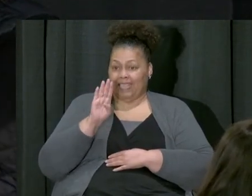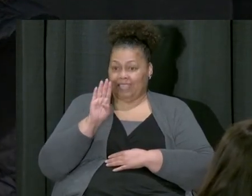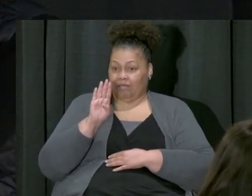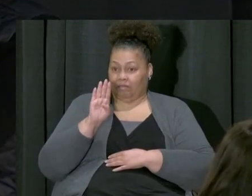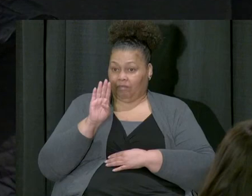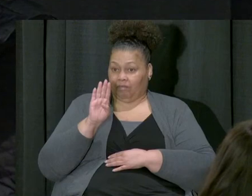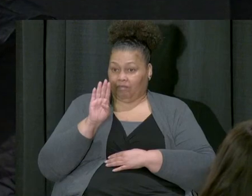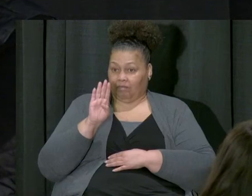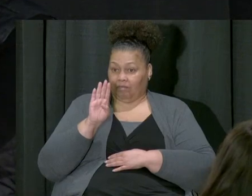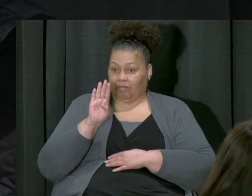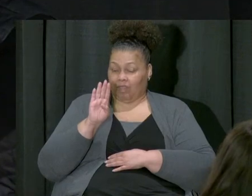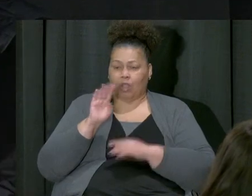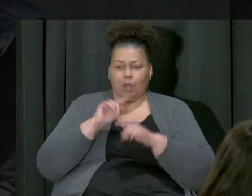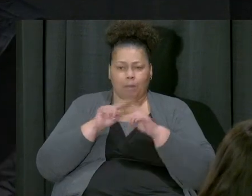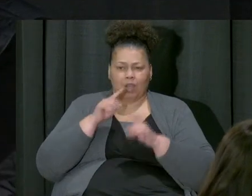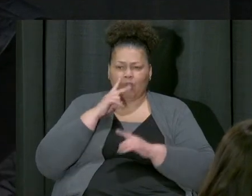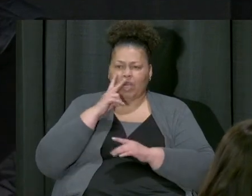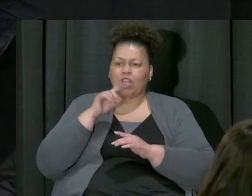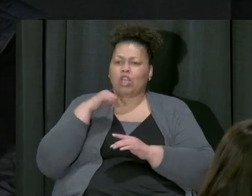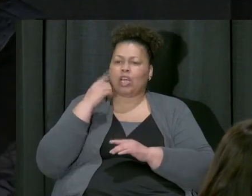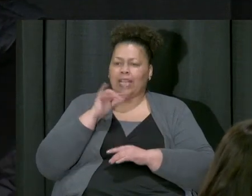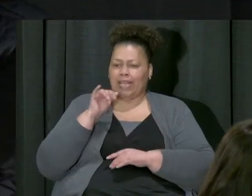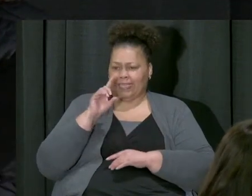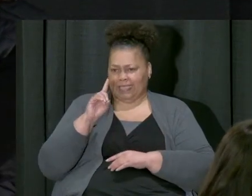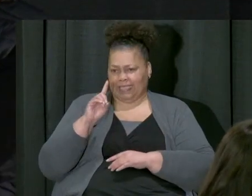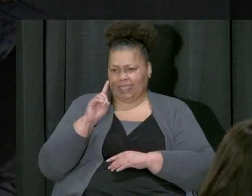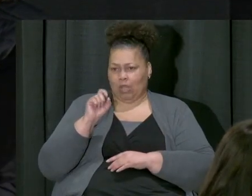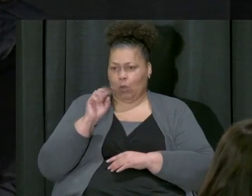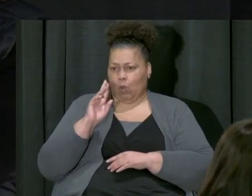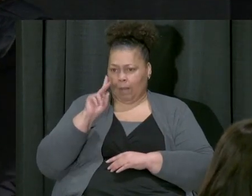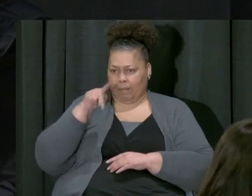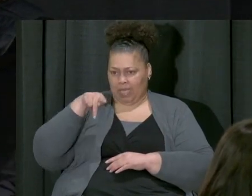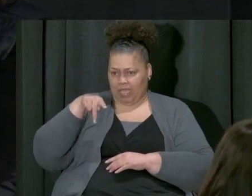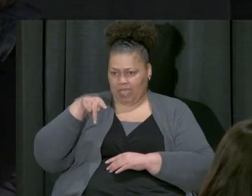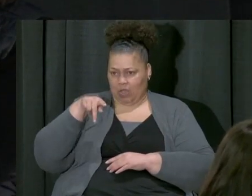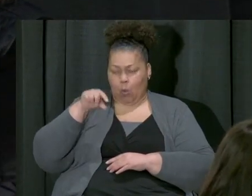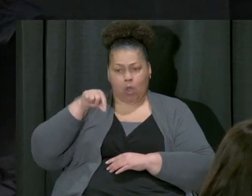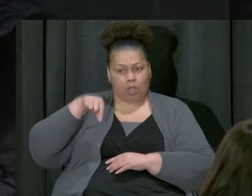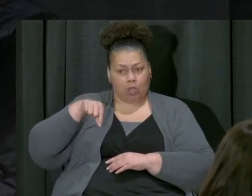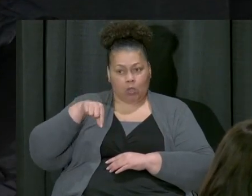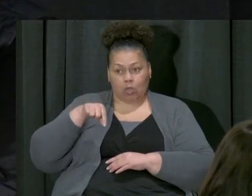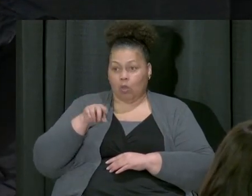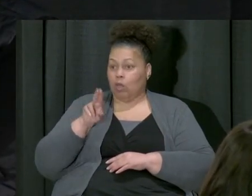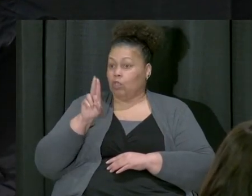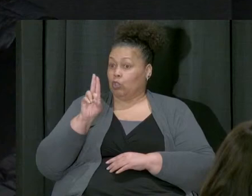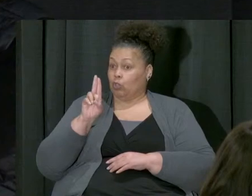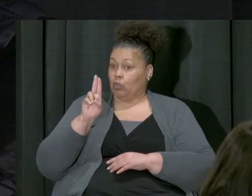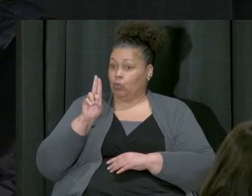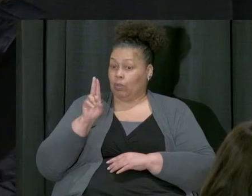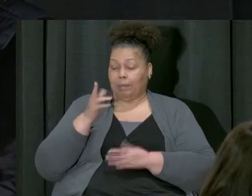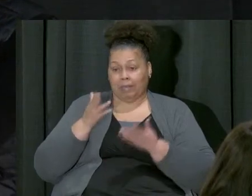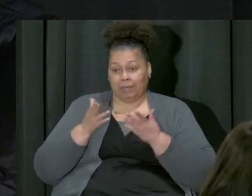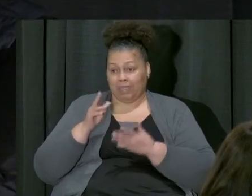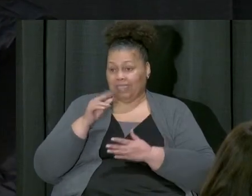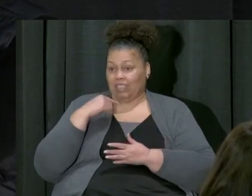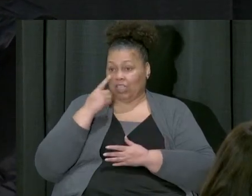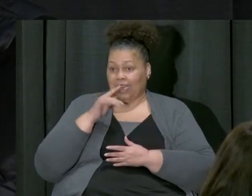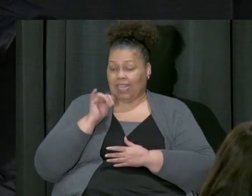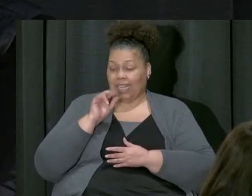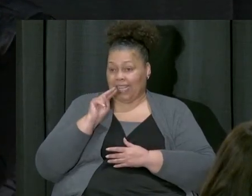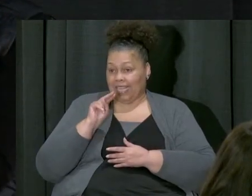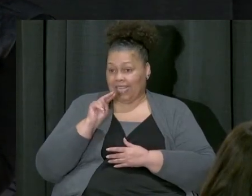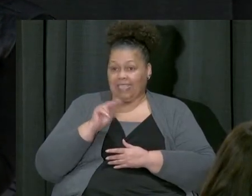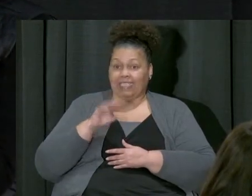seen as a D, as a P, or as a Q. Mm. The U can be seen as a N, the 6 as a